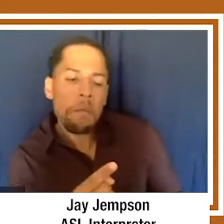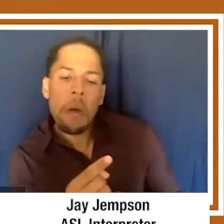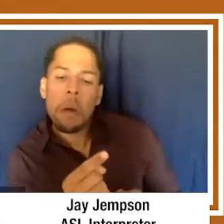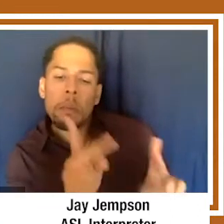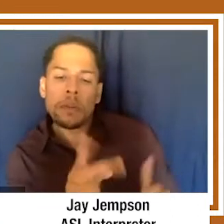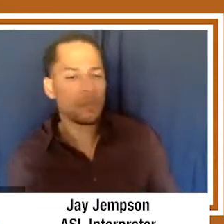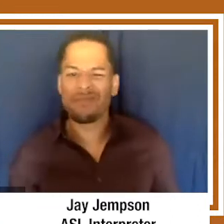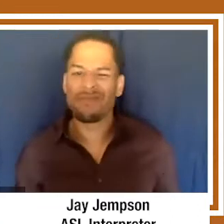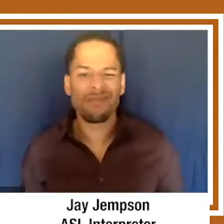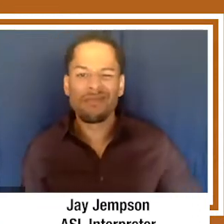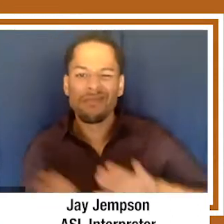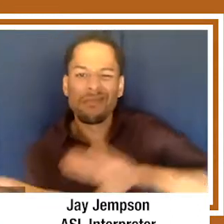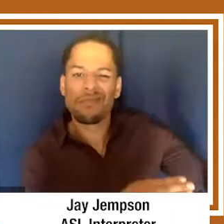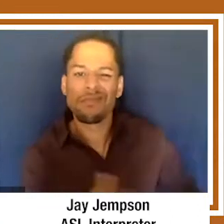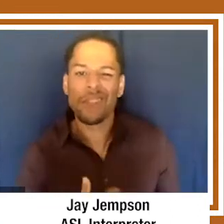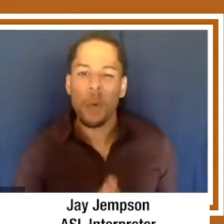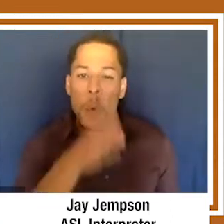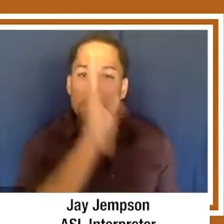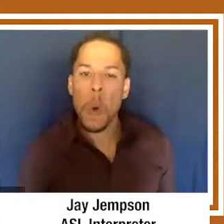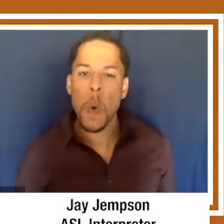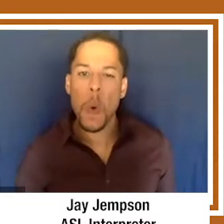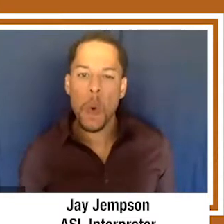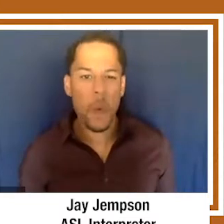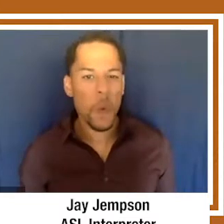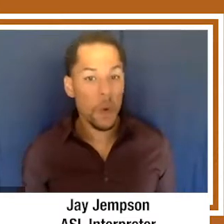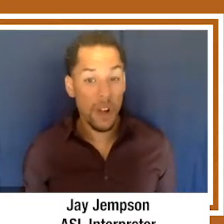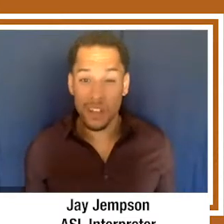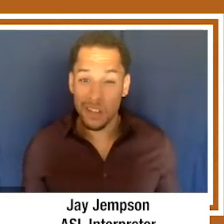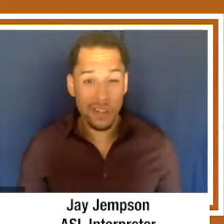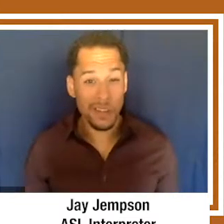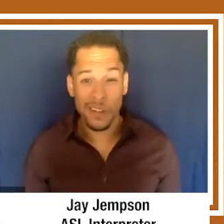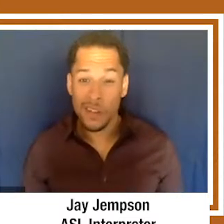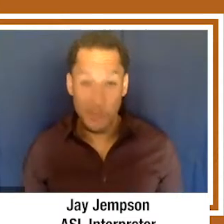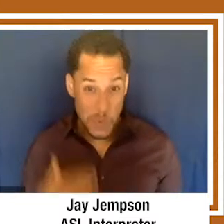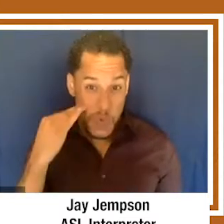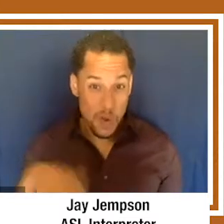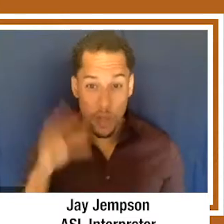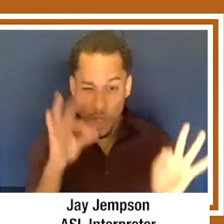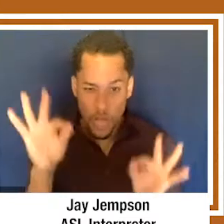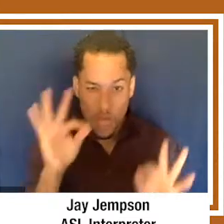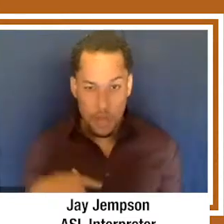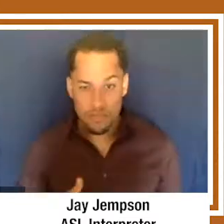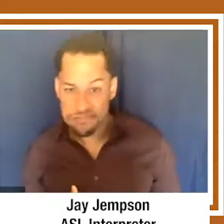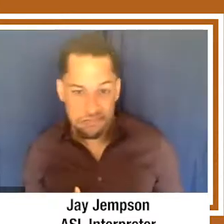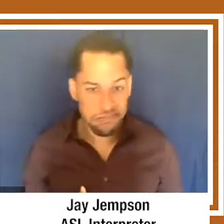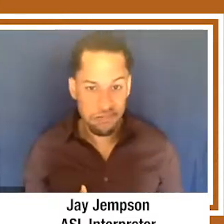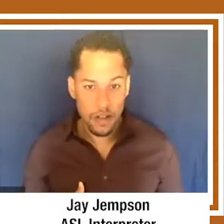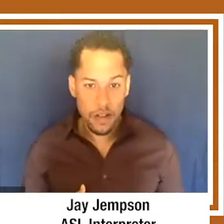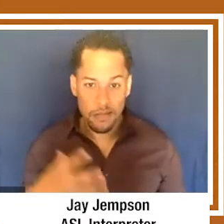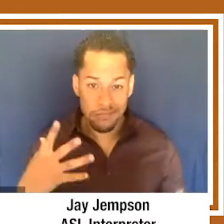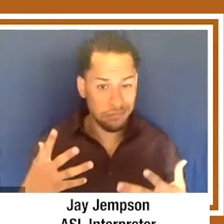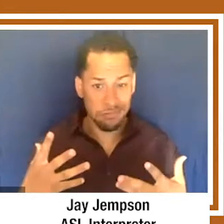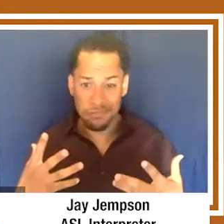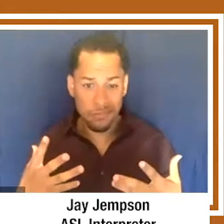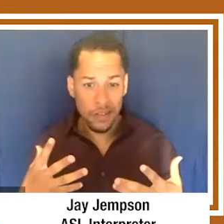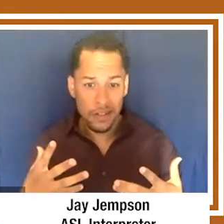time, I think it was really, you know, the, come on now, really, you know, the eyes and the neck and the head roll and all of it